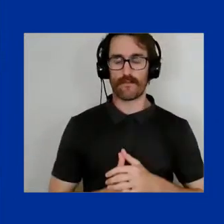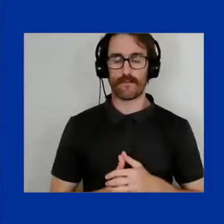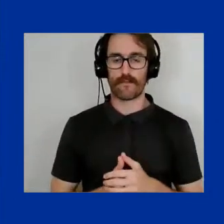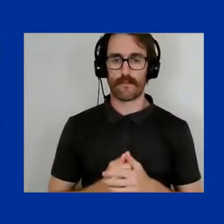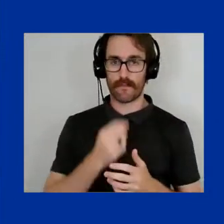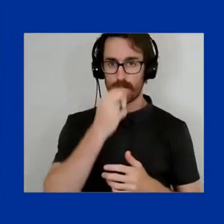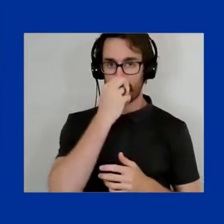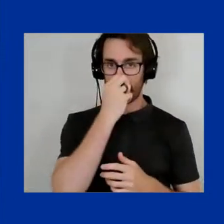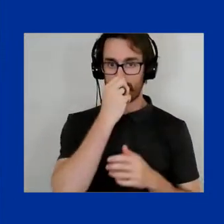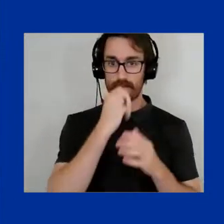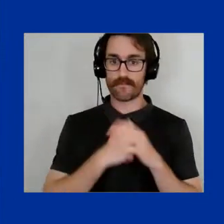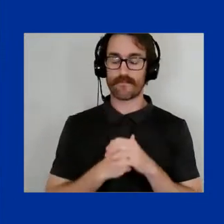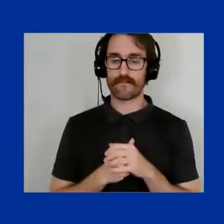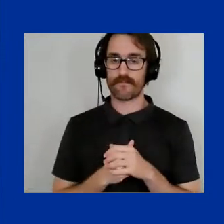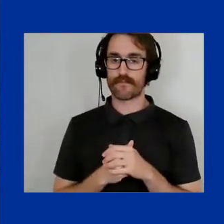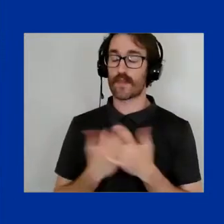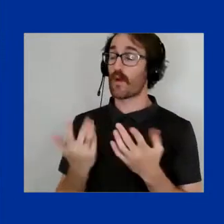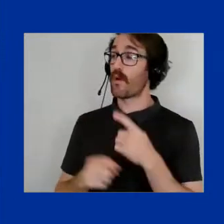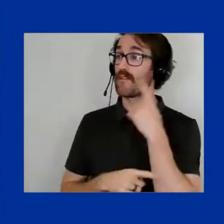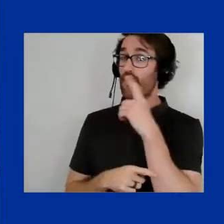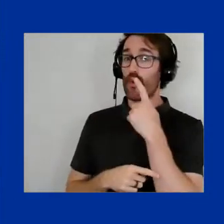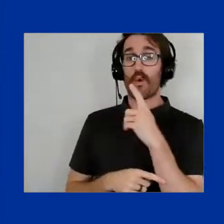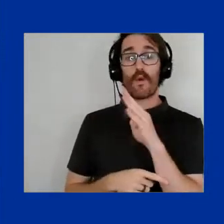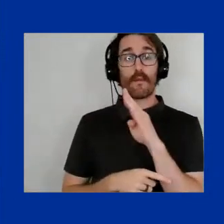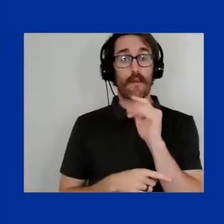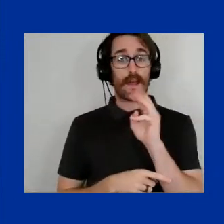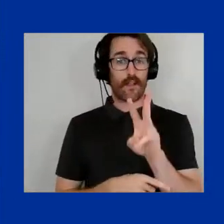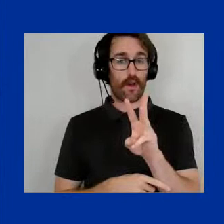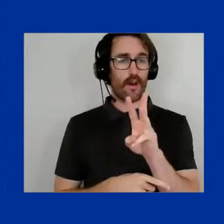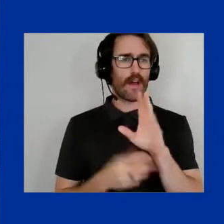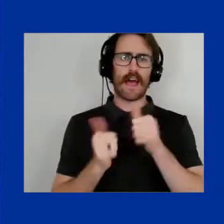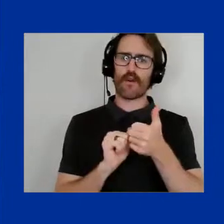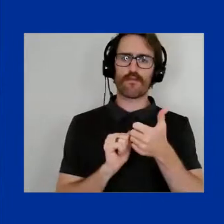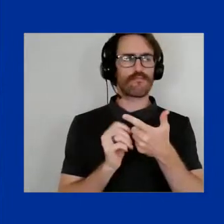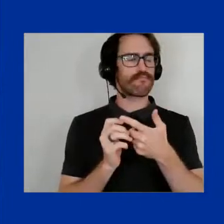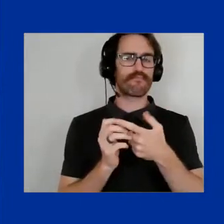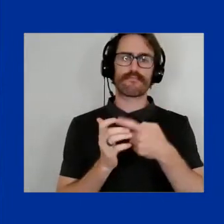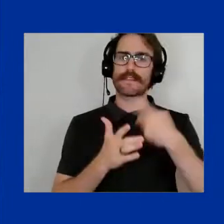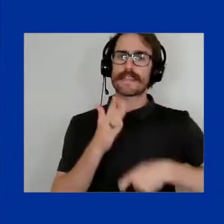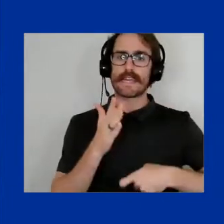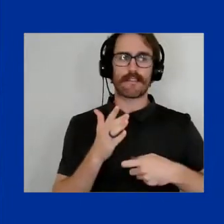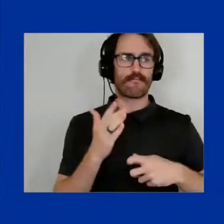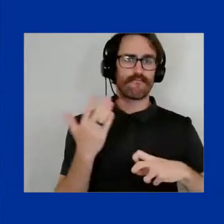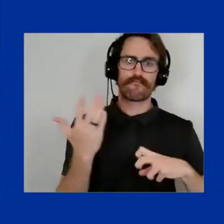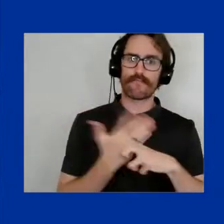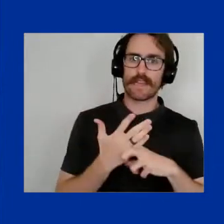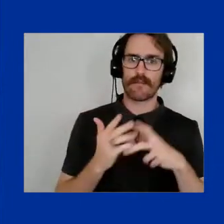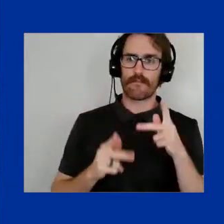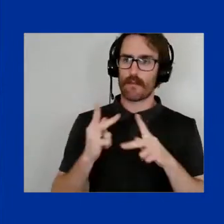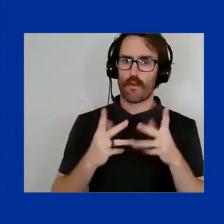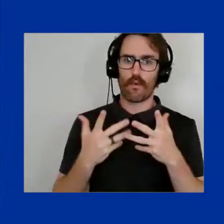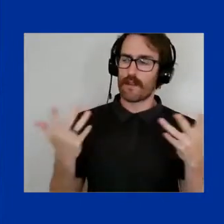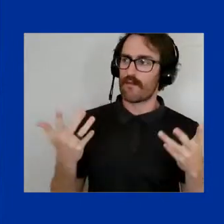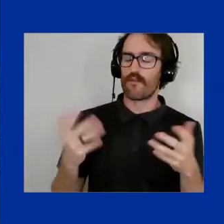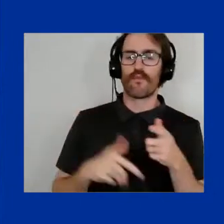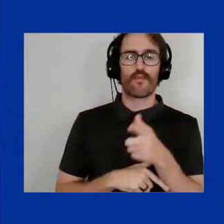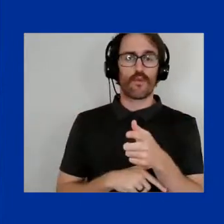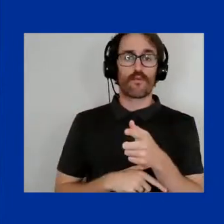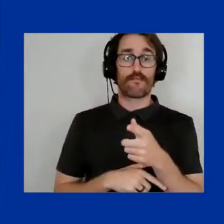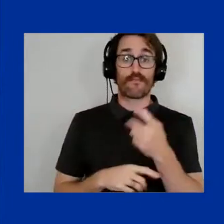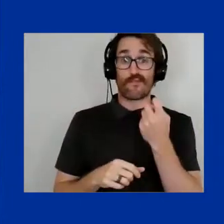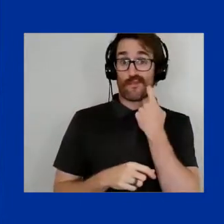And on the enforcement side, if we get another weekend like we did last weekend with summer-like